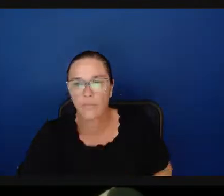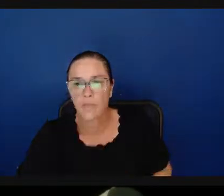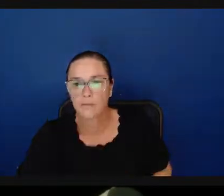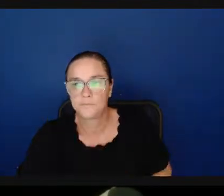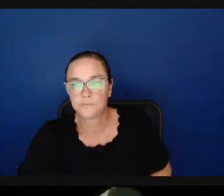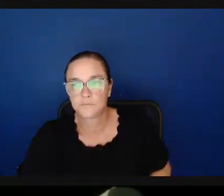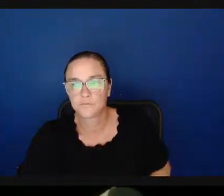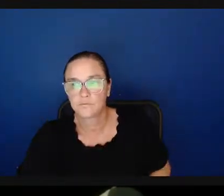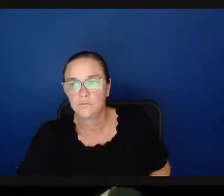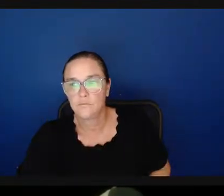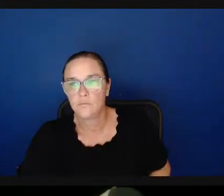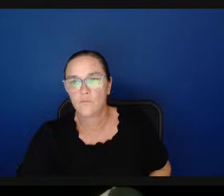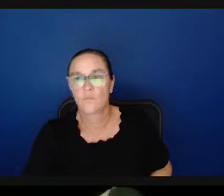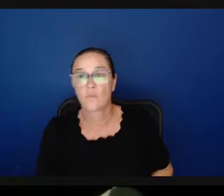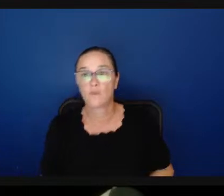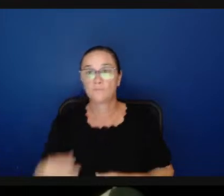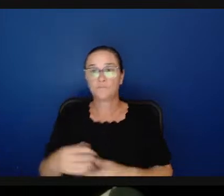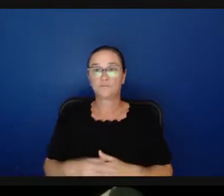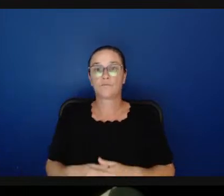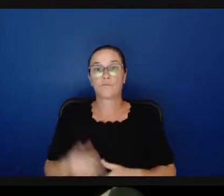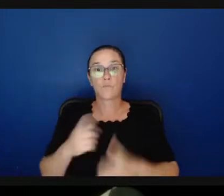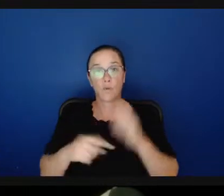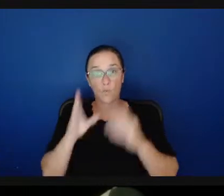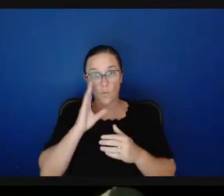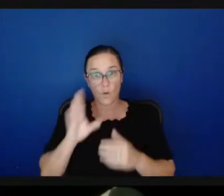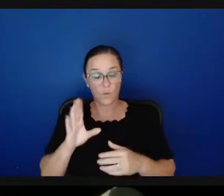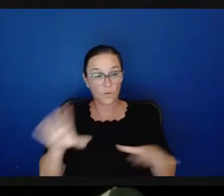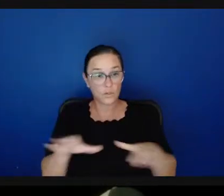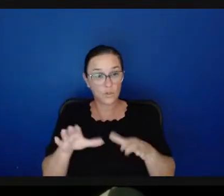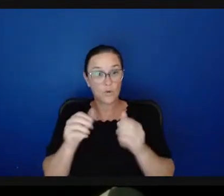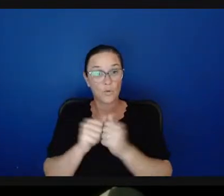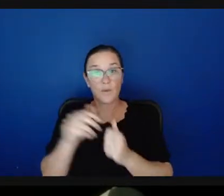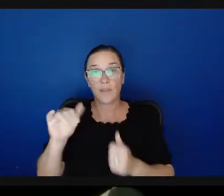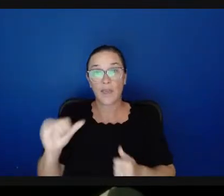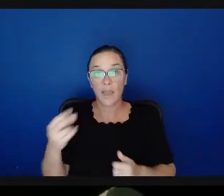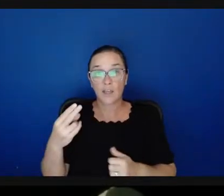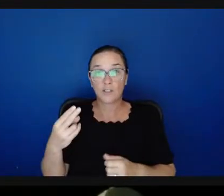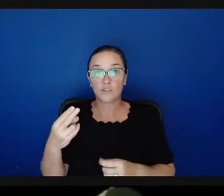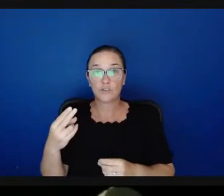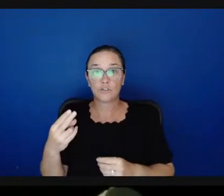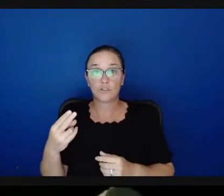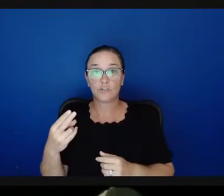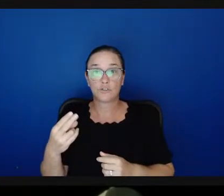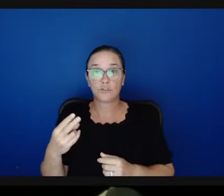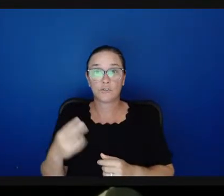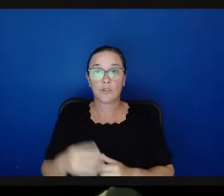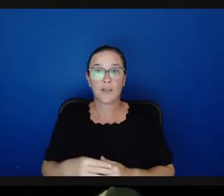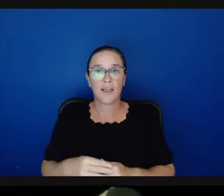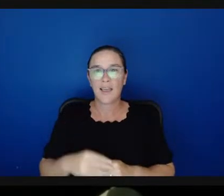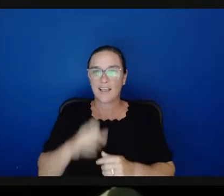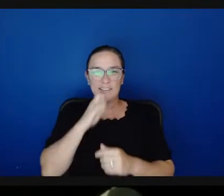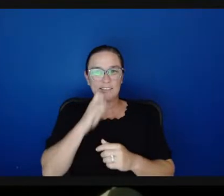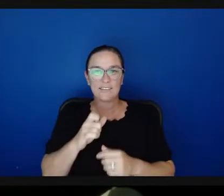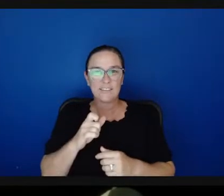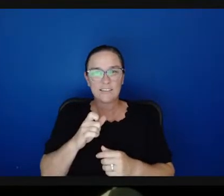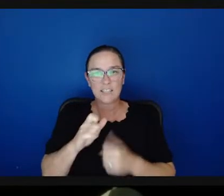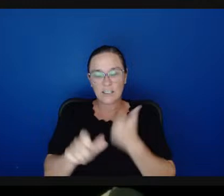So what would you do with ash? You know, the Pele's hair itself, that piece of glass, it's not toxic in and of itself, but it can